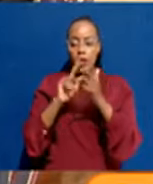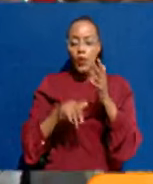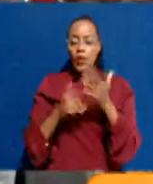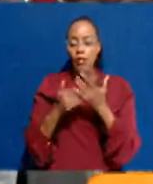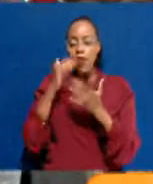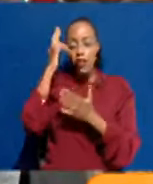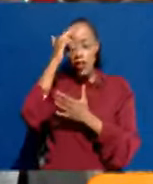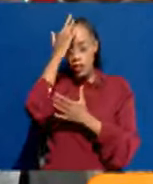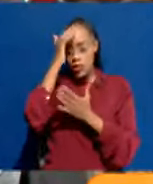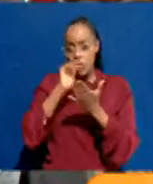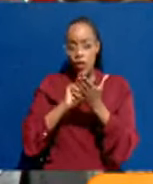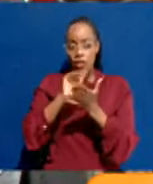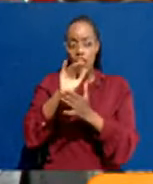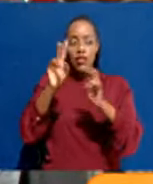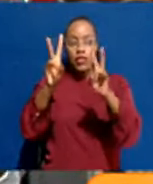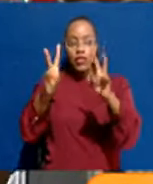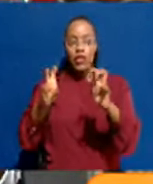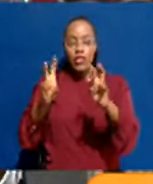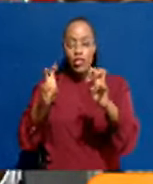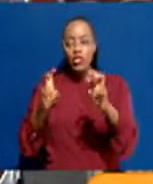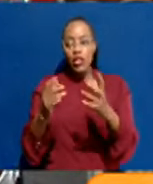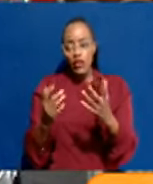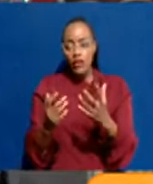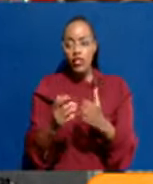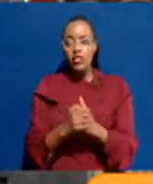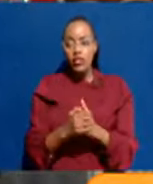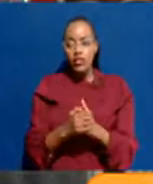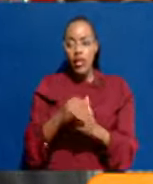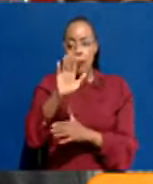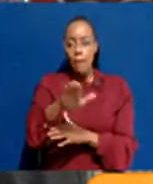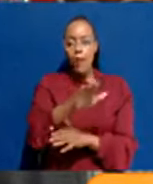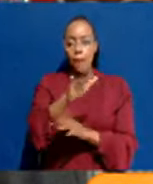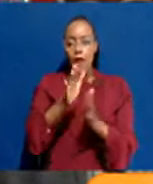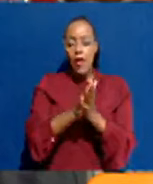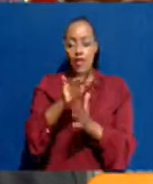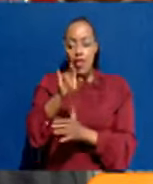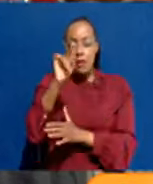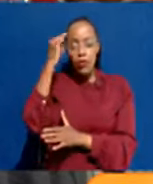sent the matter to the parliament. And they thought